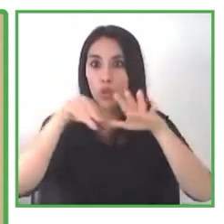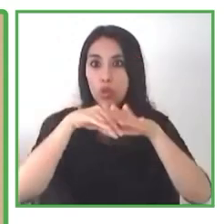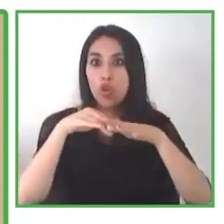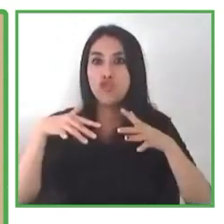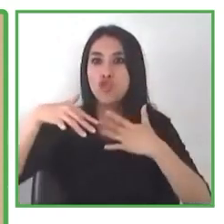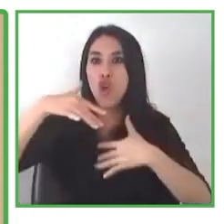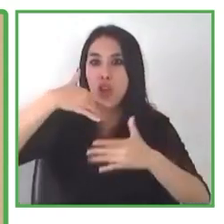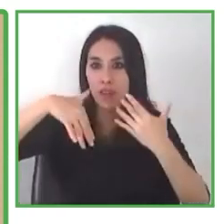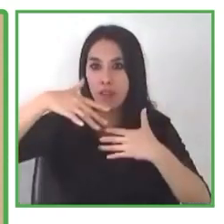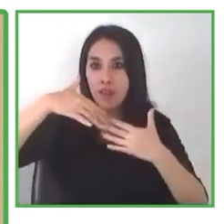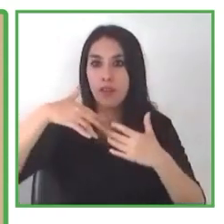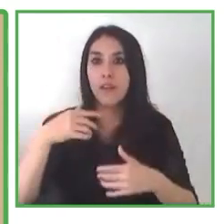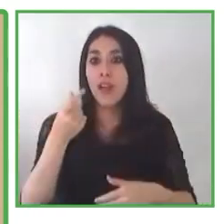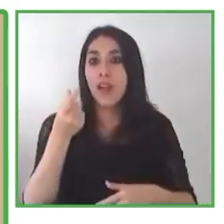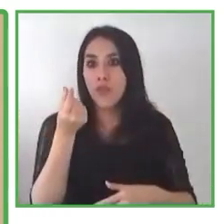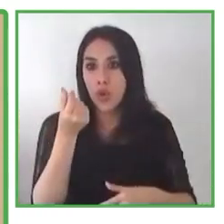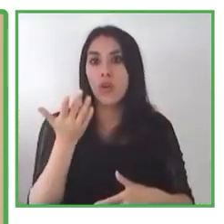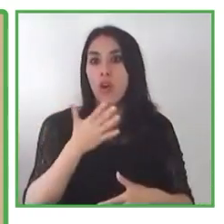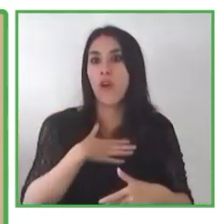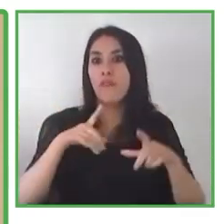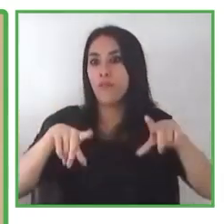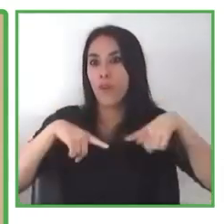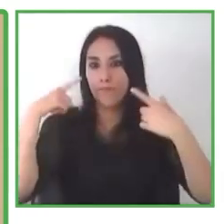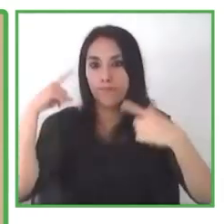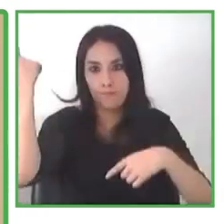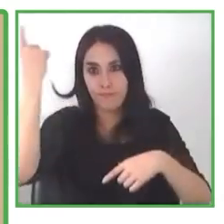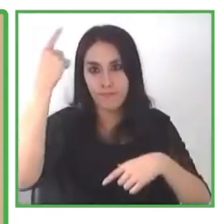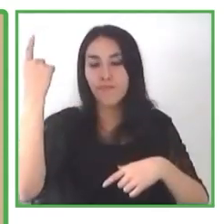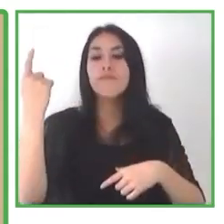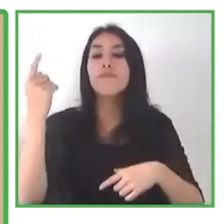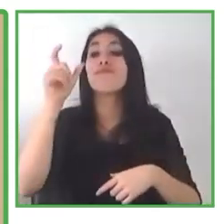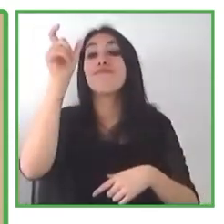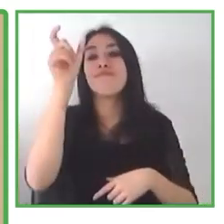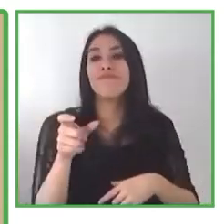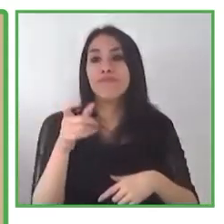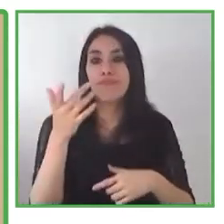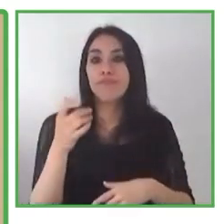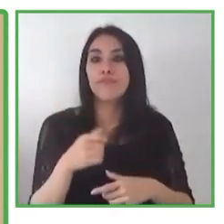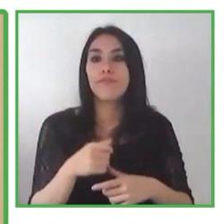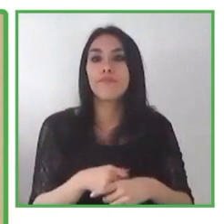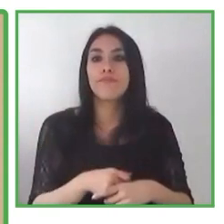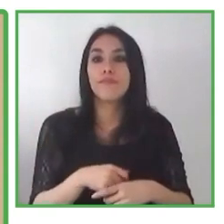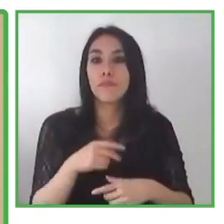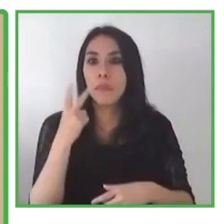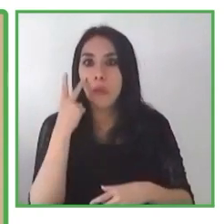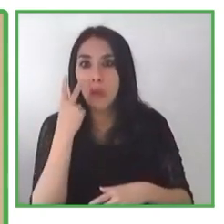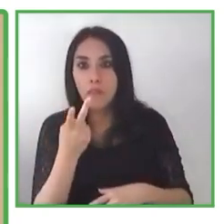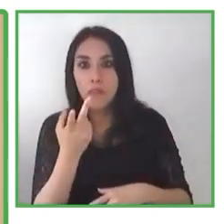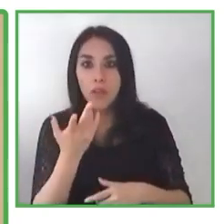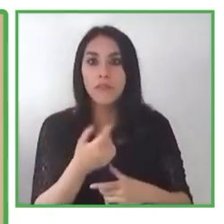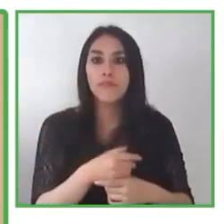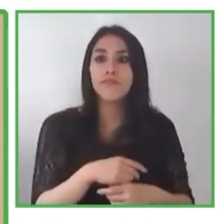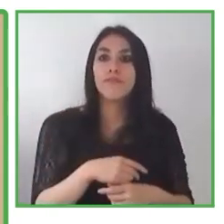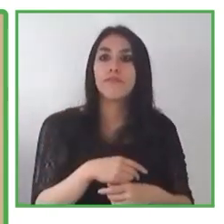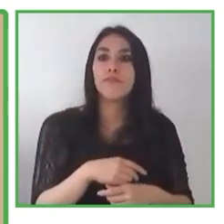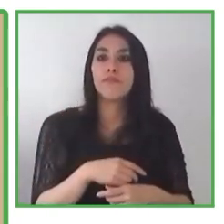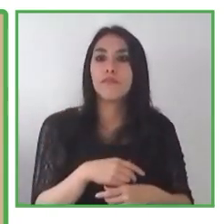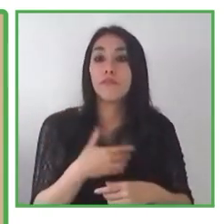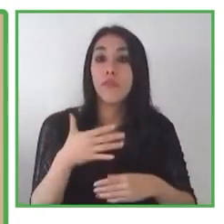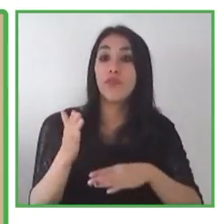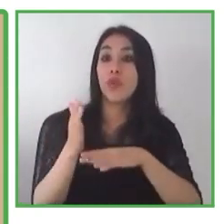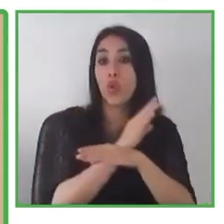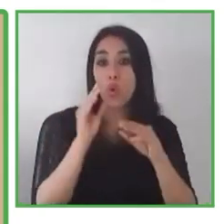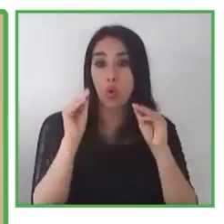to have a positive impact in the quality of life of the